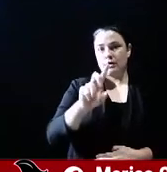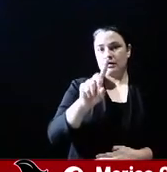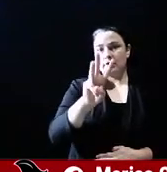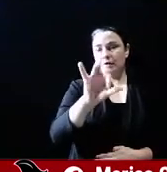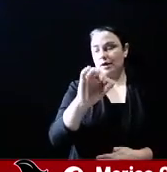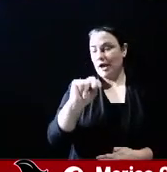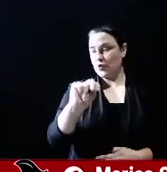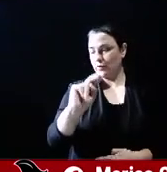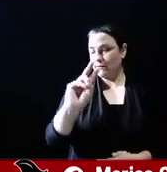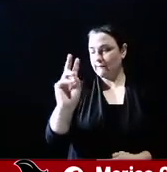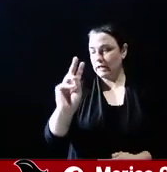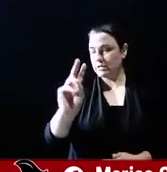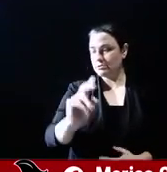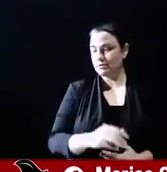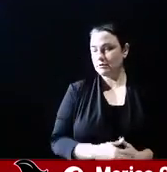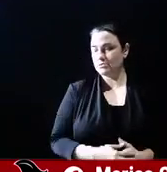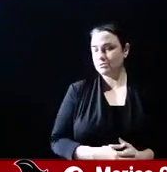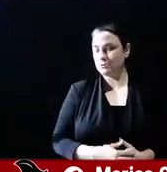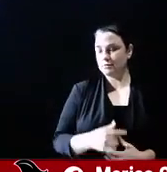Edwin Valencia.